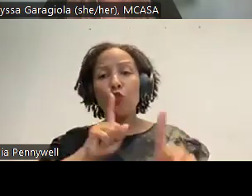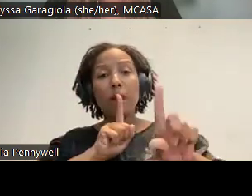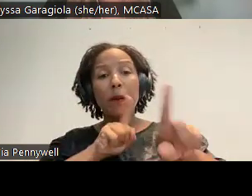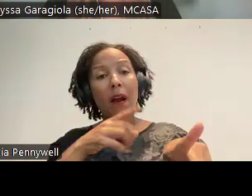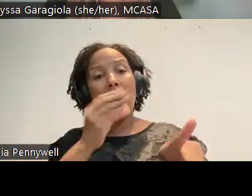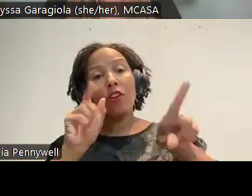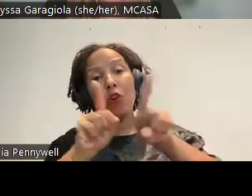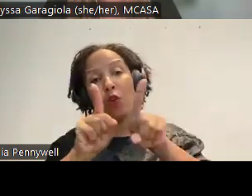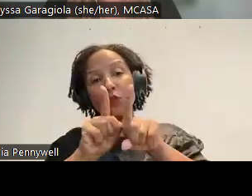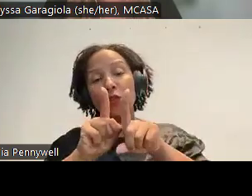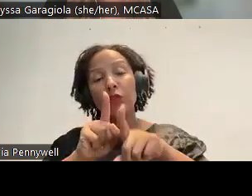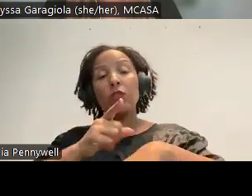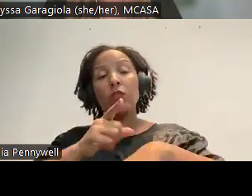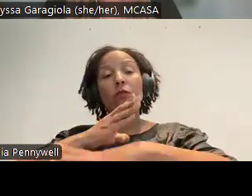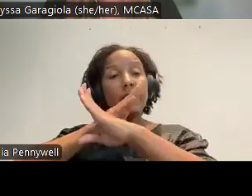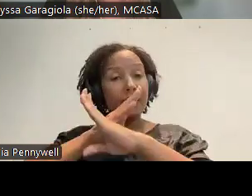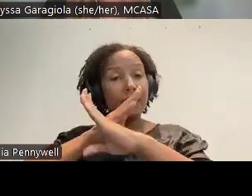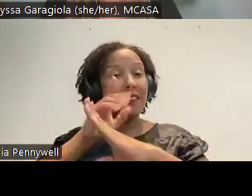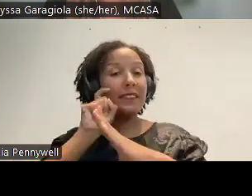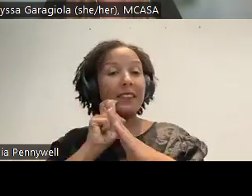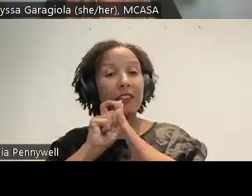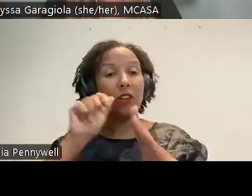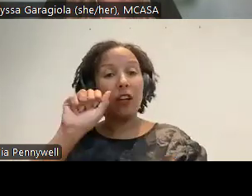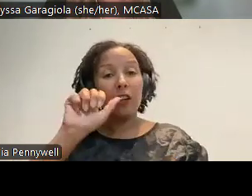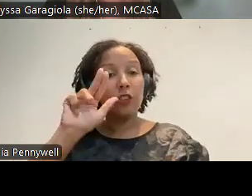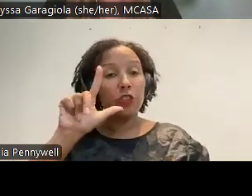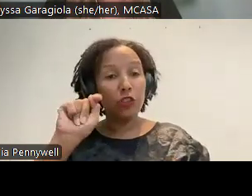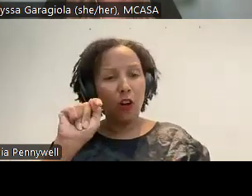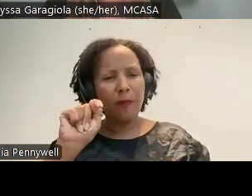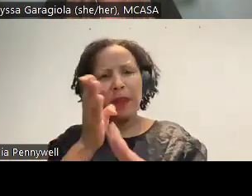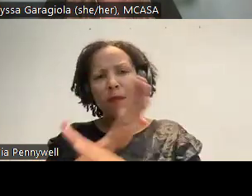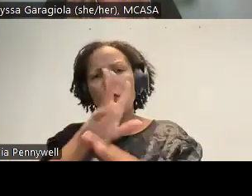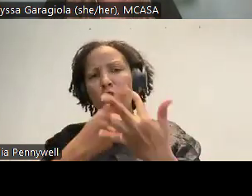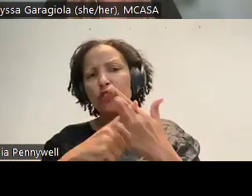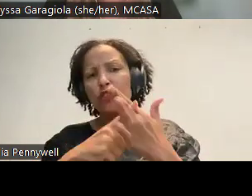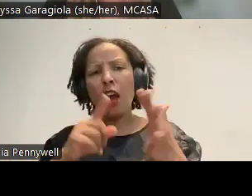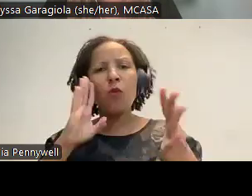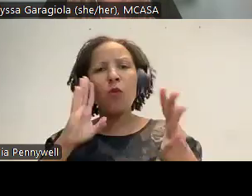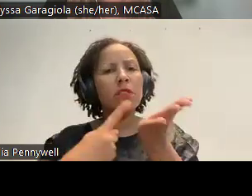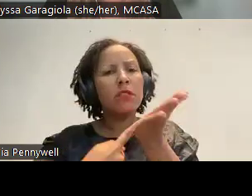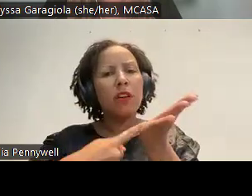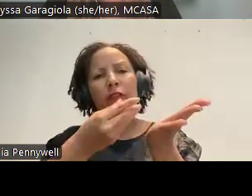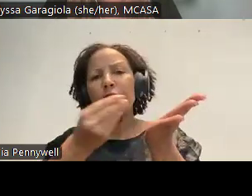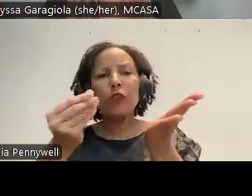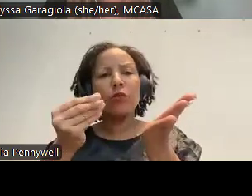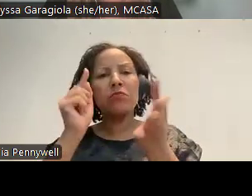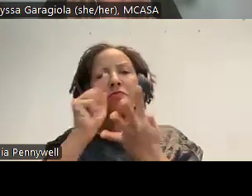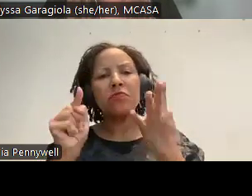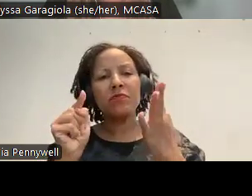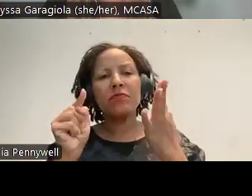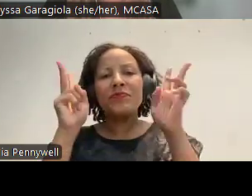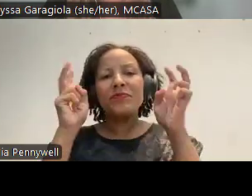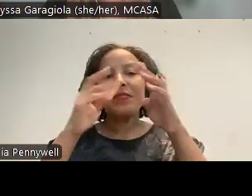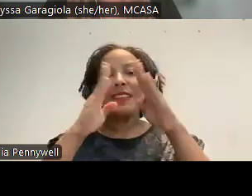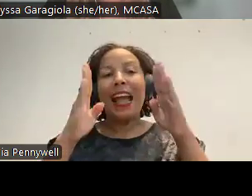prevent sexual assault. Before we begin, I'm going to go over a few housekeeping items to make sure we're all on the same page.